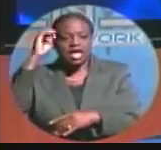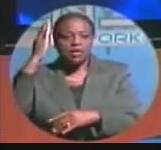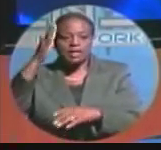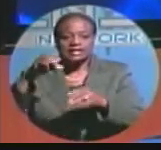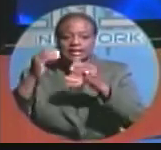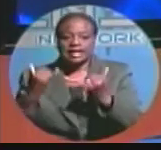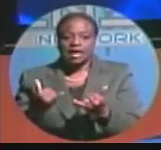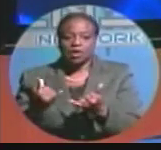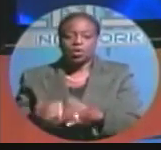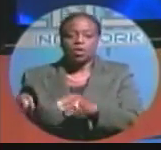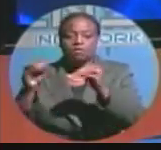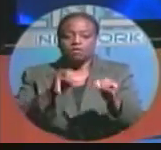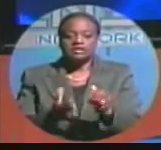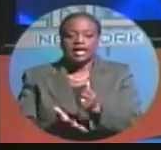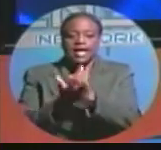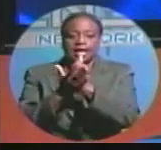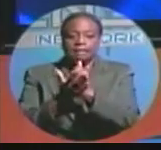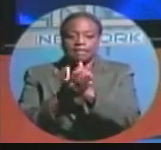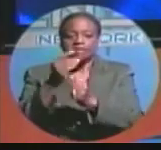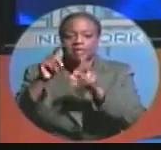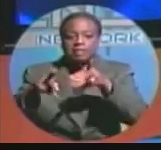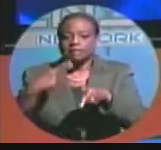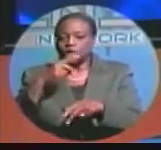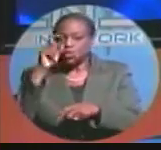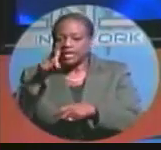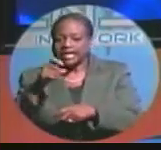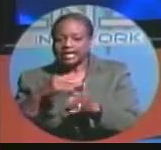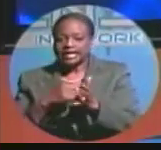move to render assistance to those who need it.